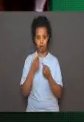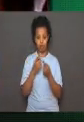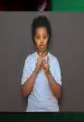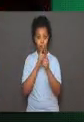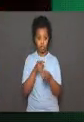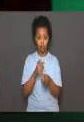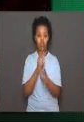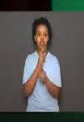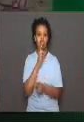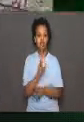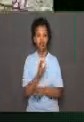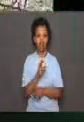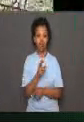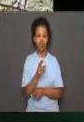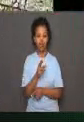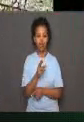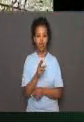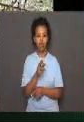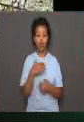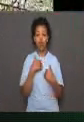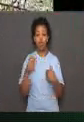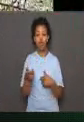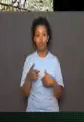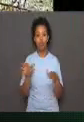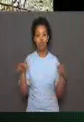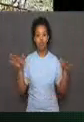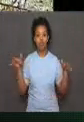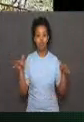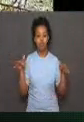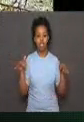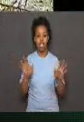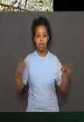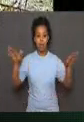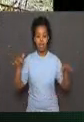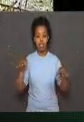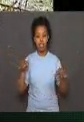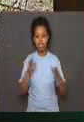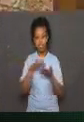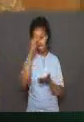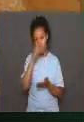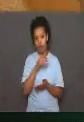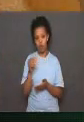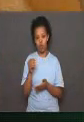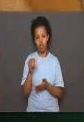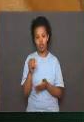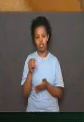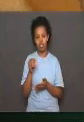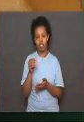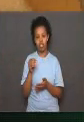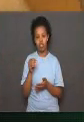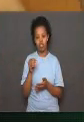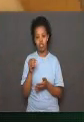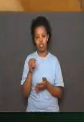then you are correct. If you said that young birds learning to fly and rodents